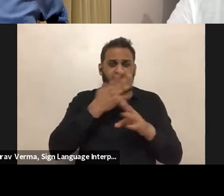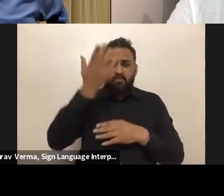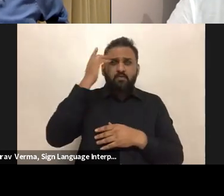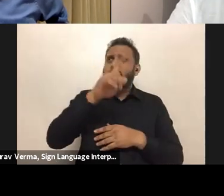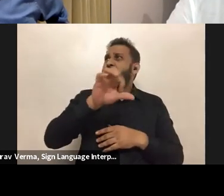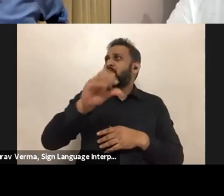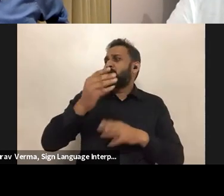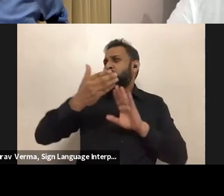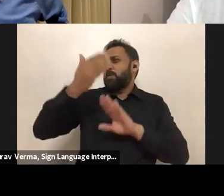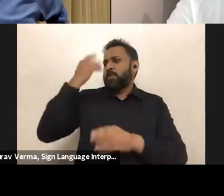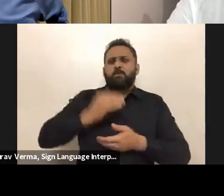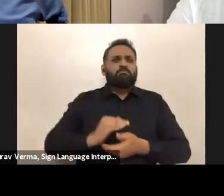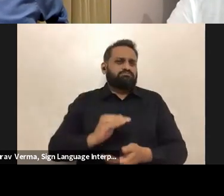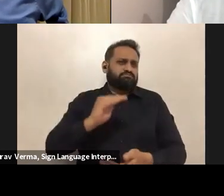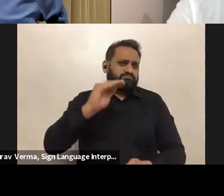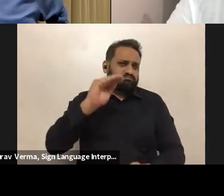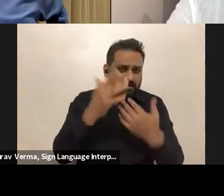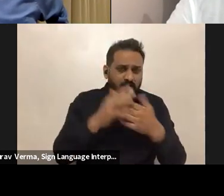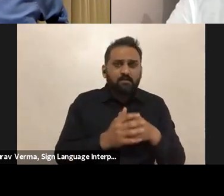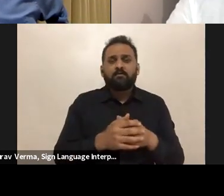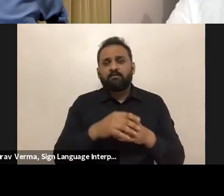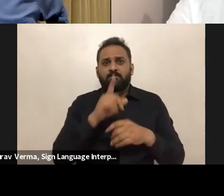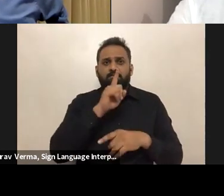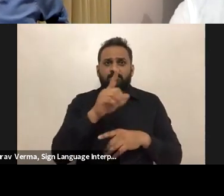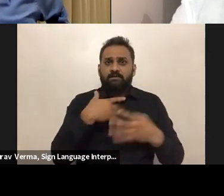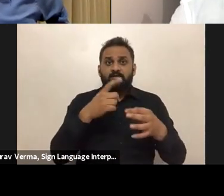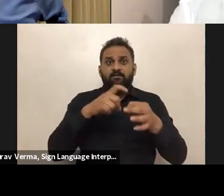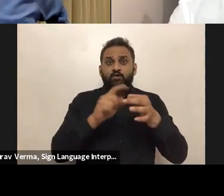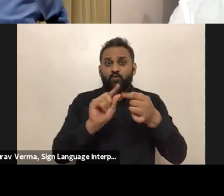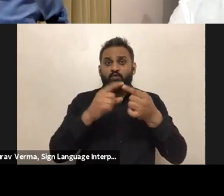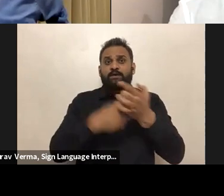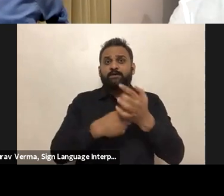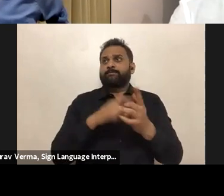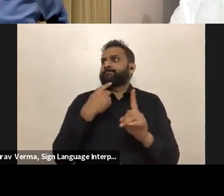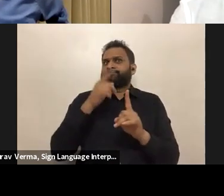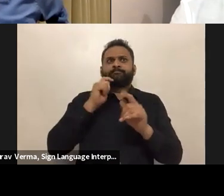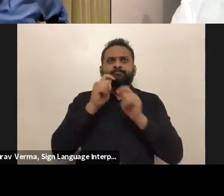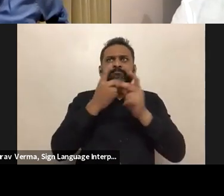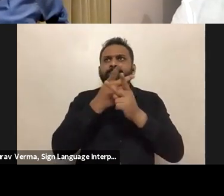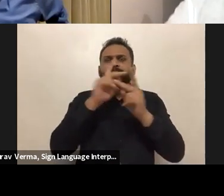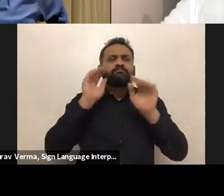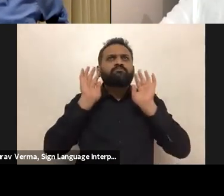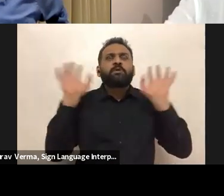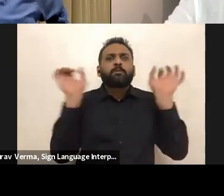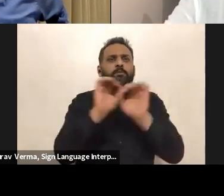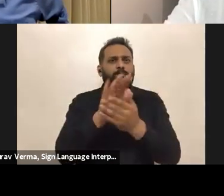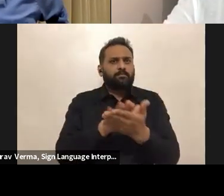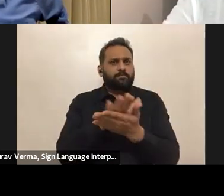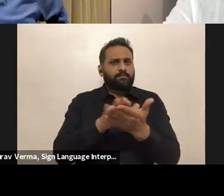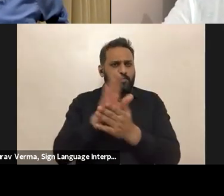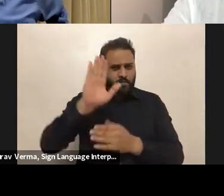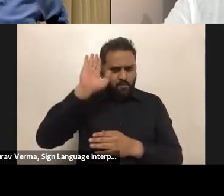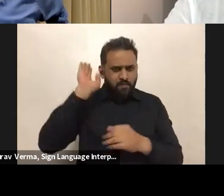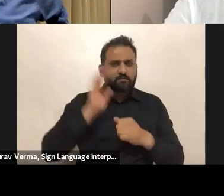zero representation of any the queer individuals in media and so on and so forth. And when I decided